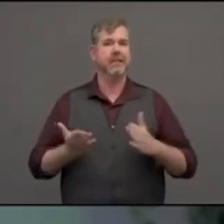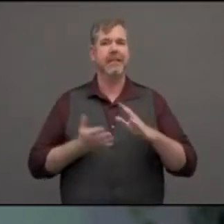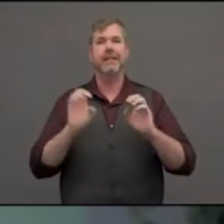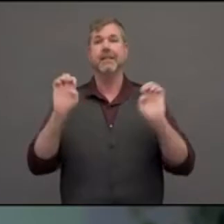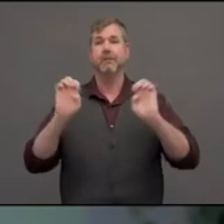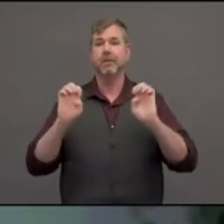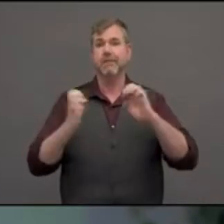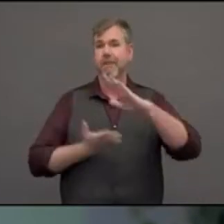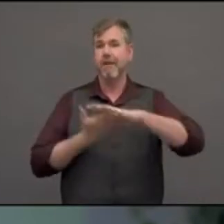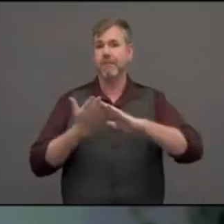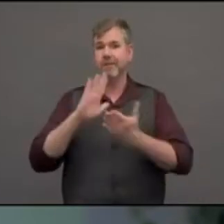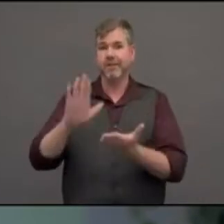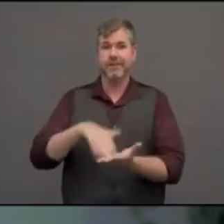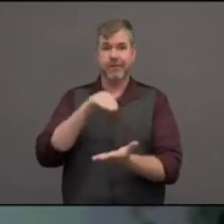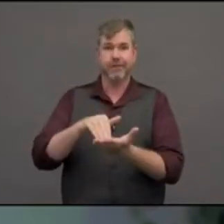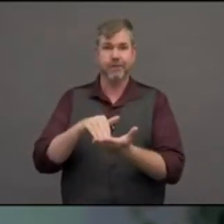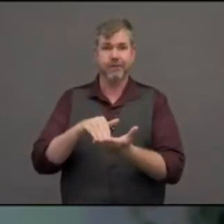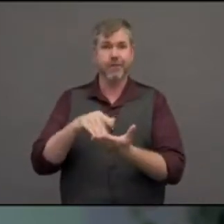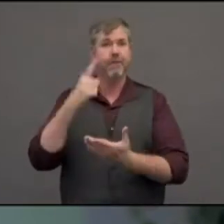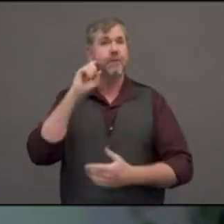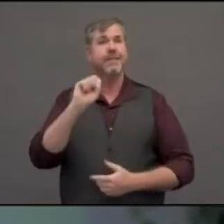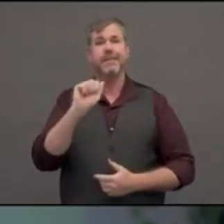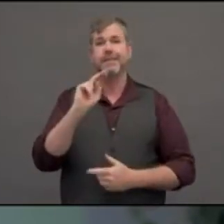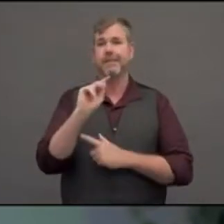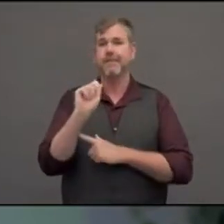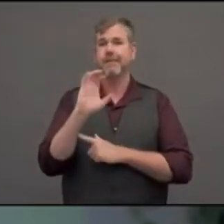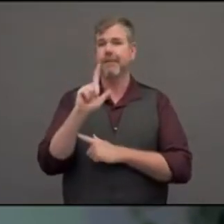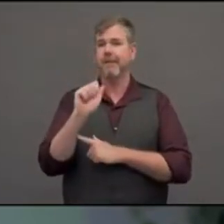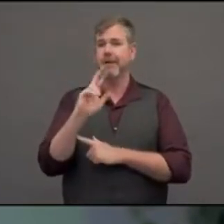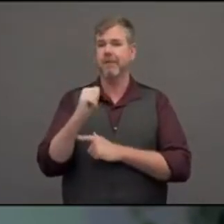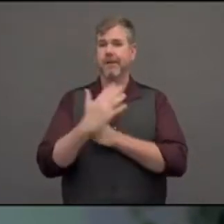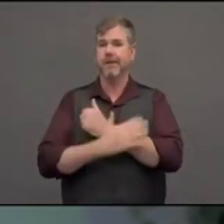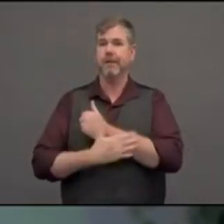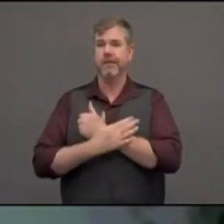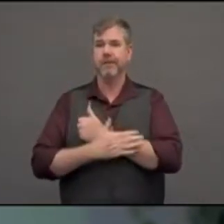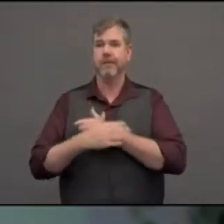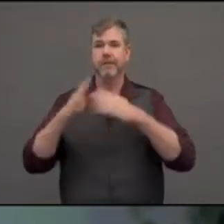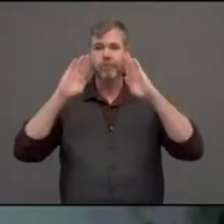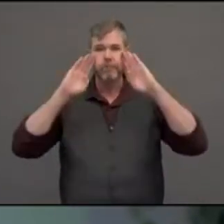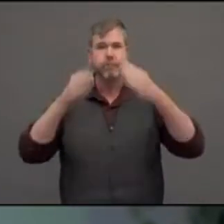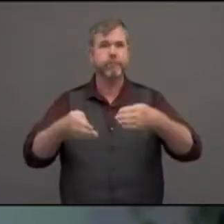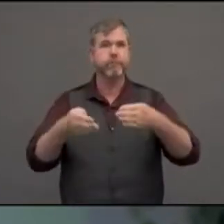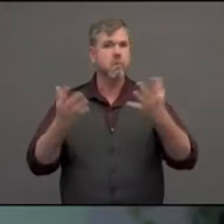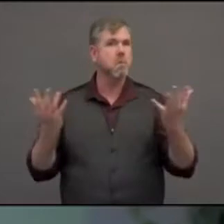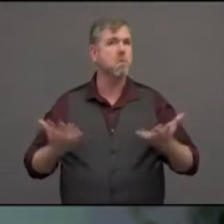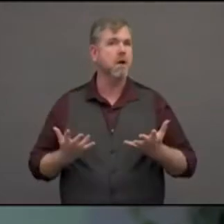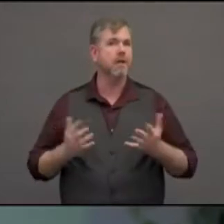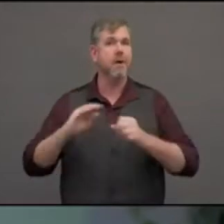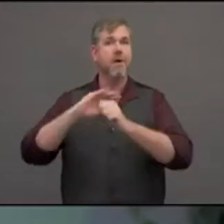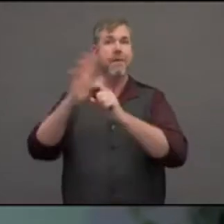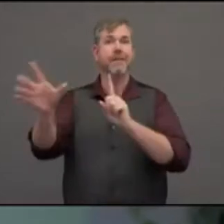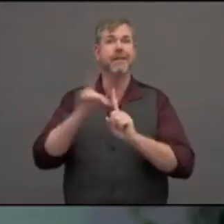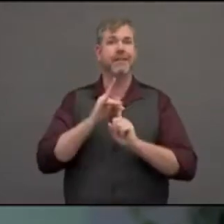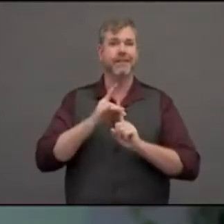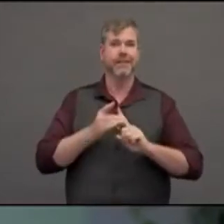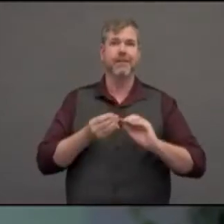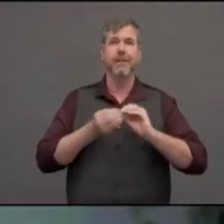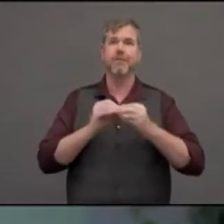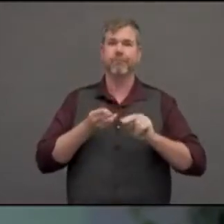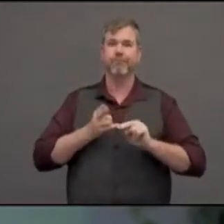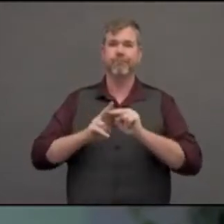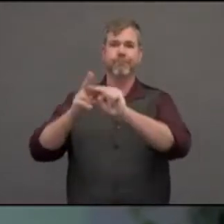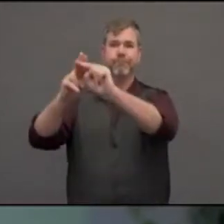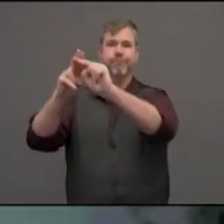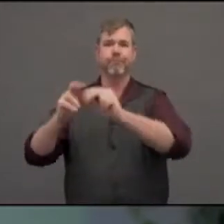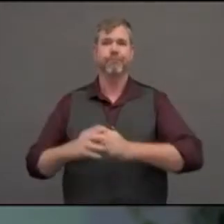begin this morning with the focus on the rising number of COVID-19 cases in the county. As you may know, last week California became the state with